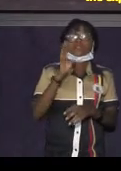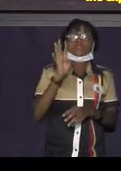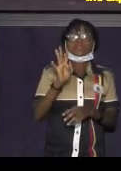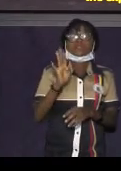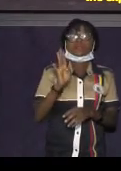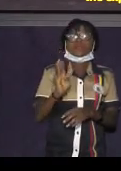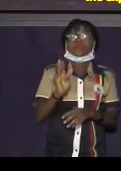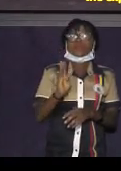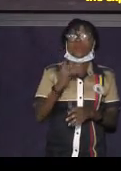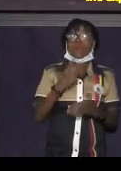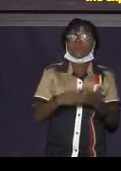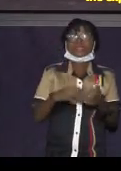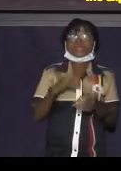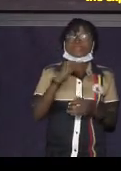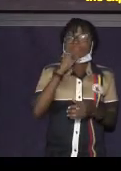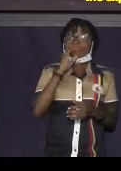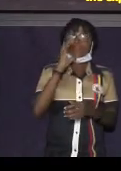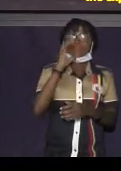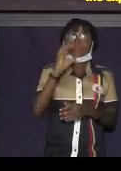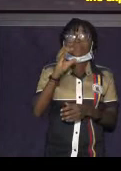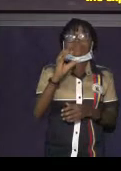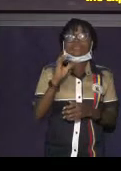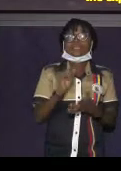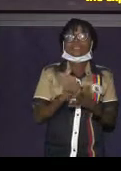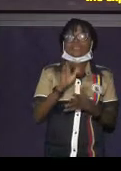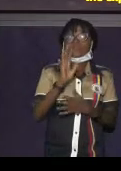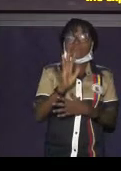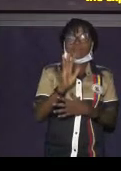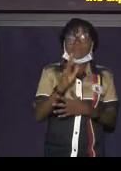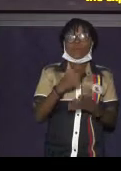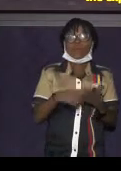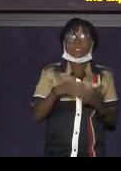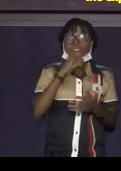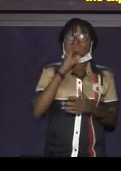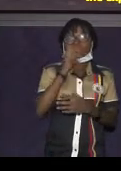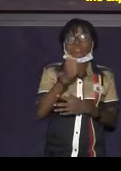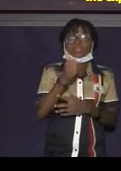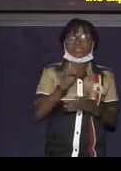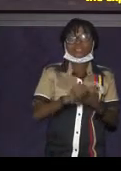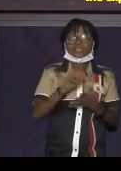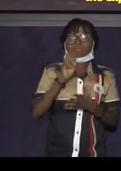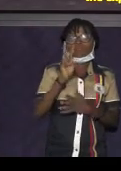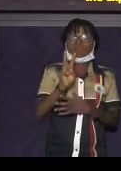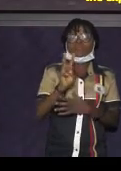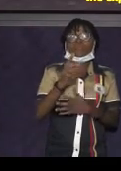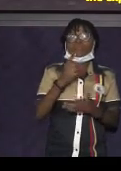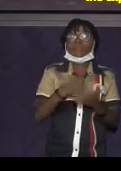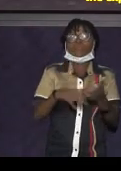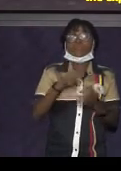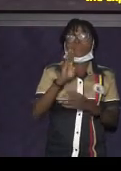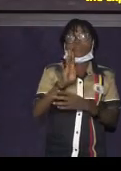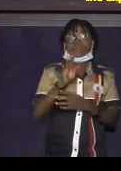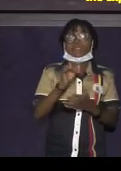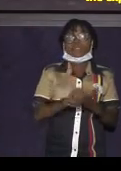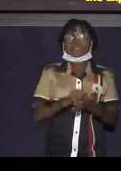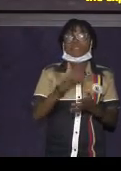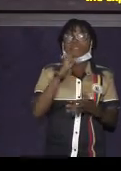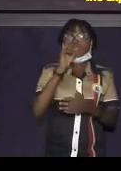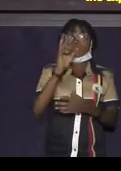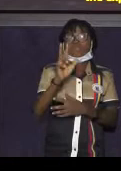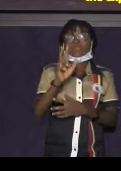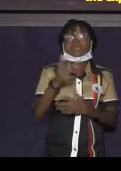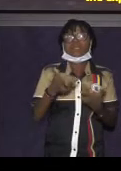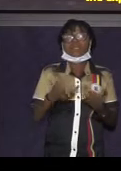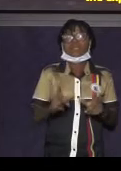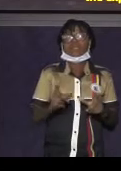substitute. What is c? That is 5. What is a? That is 2. What is b? That is 3. So let's